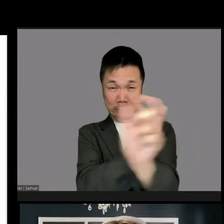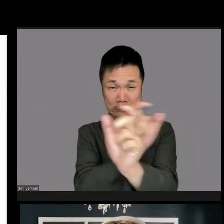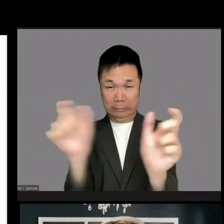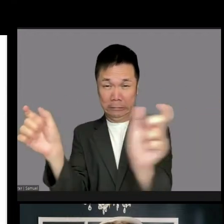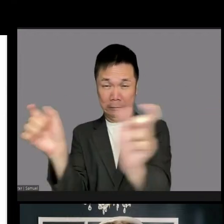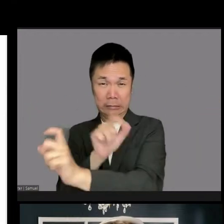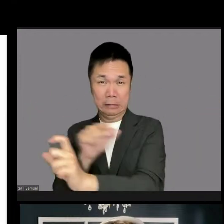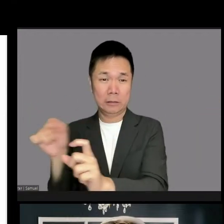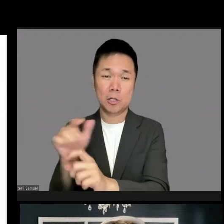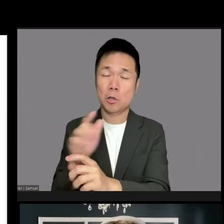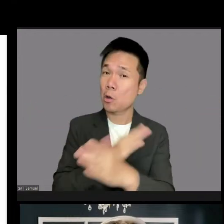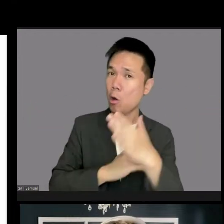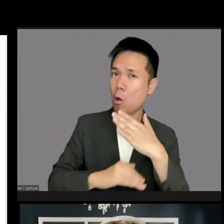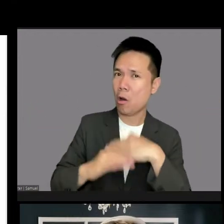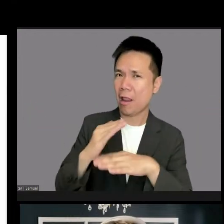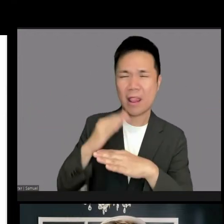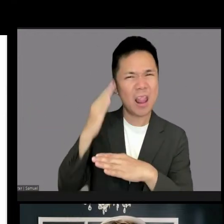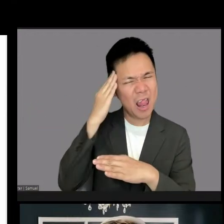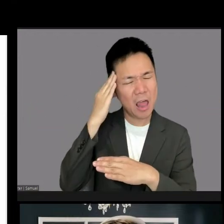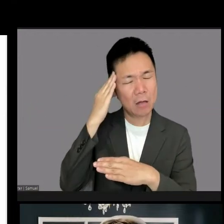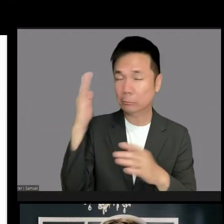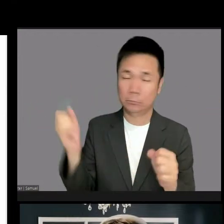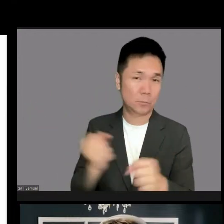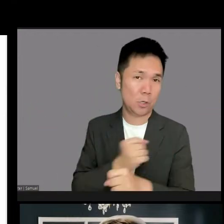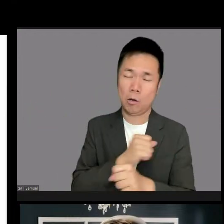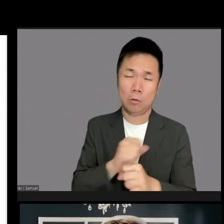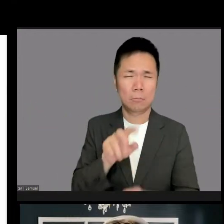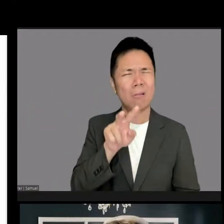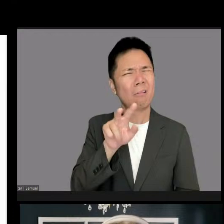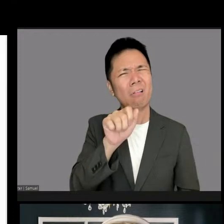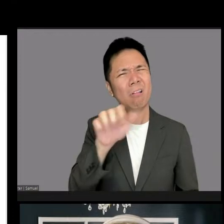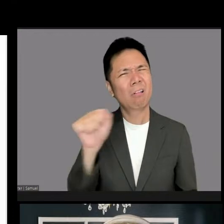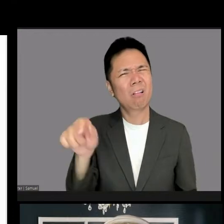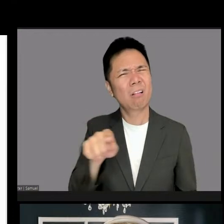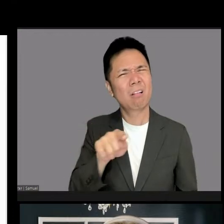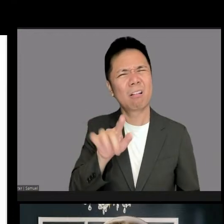might not have, the ability to understand the information that you're trying to